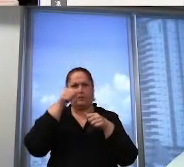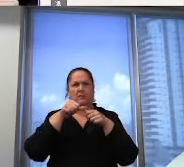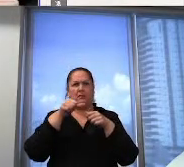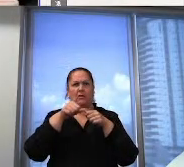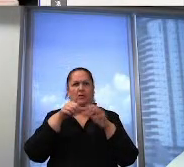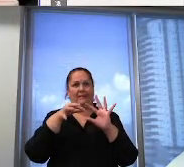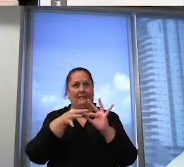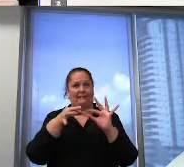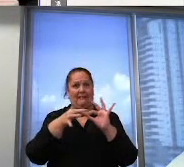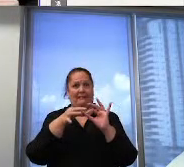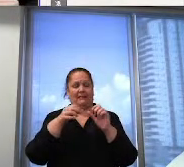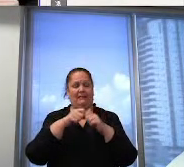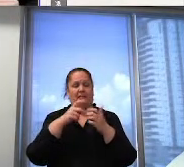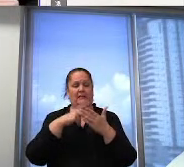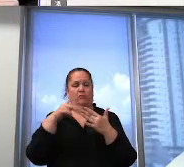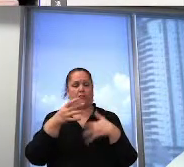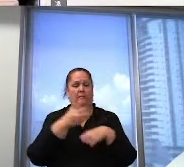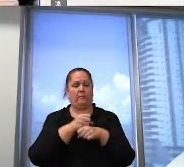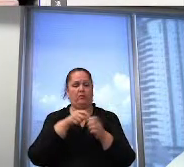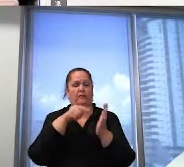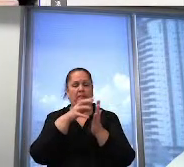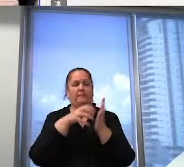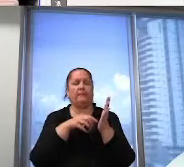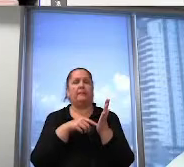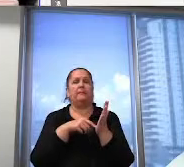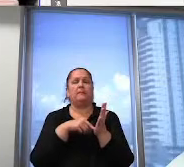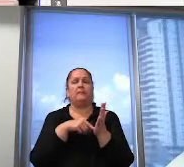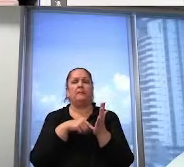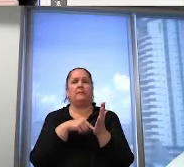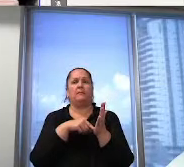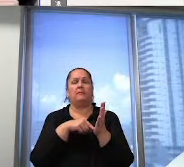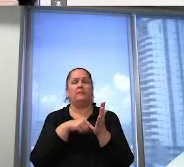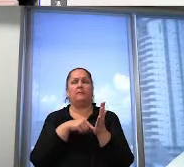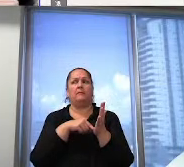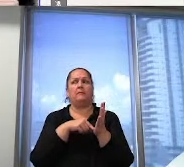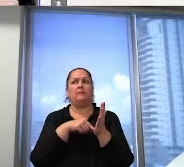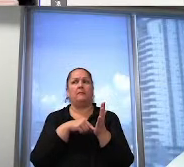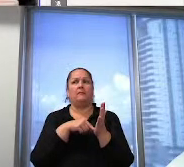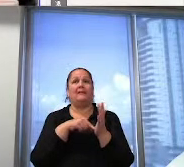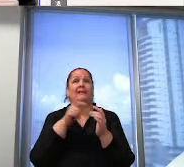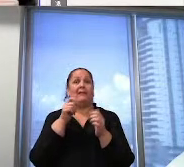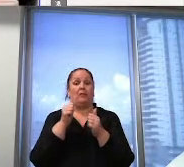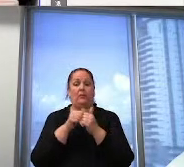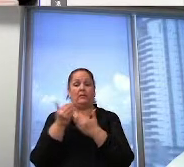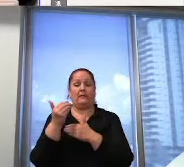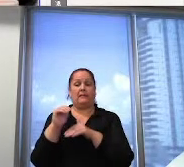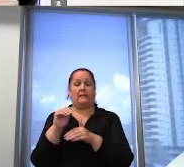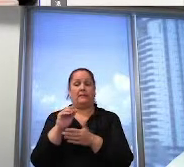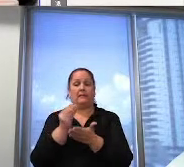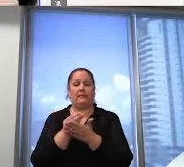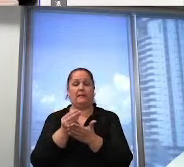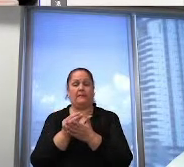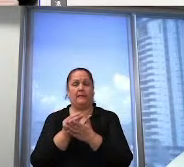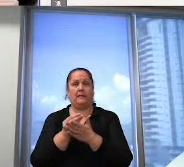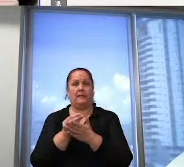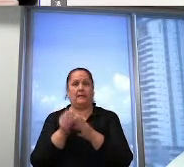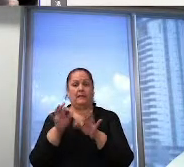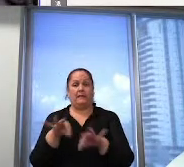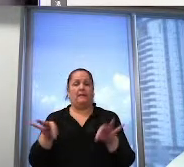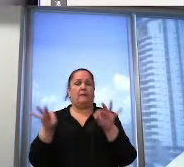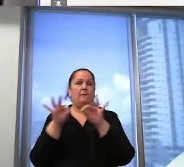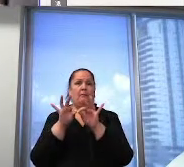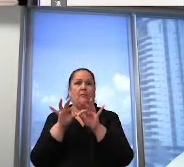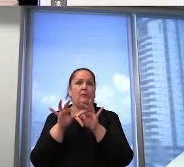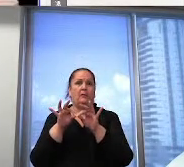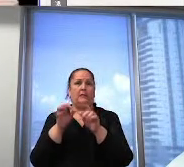Do you recall indicating in the program brief that even under the constrained budget, quote,